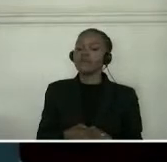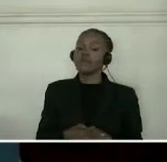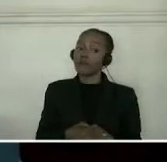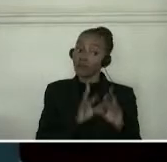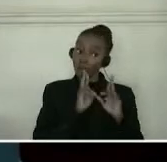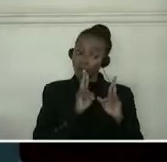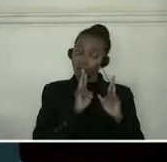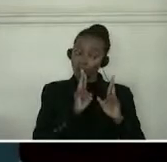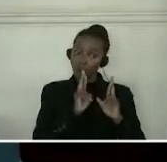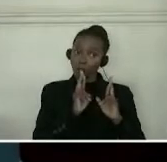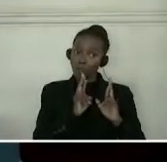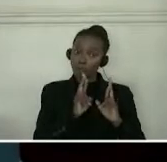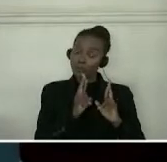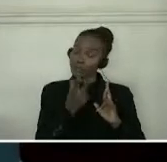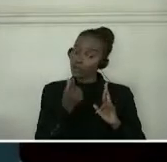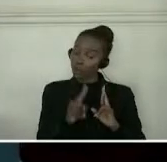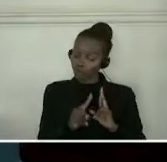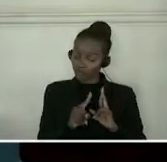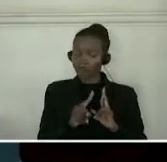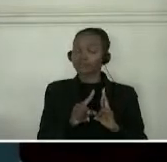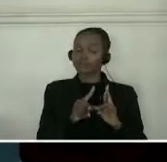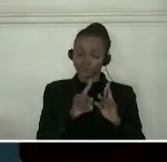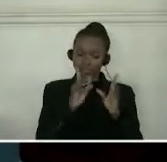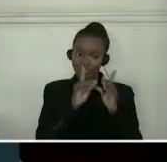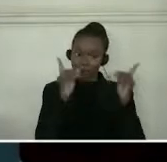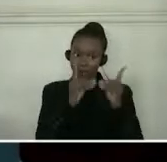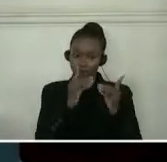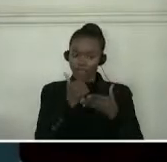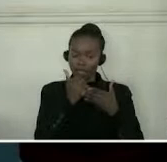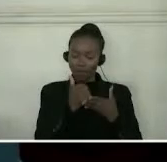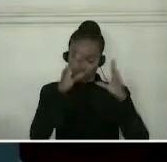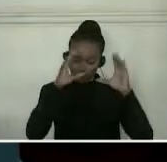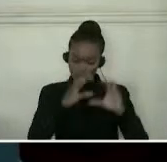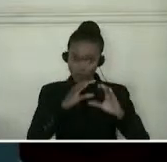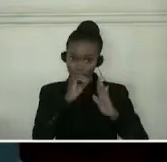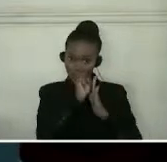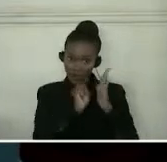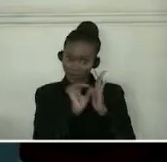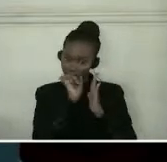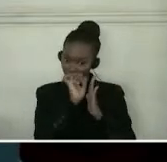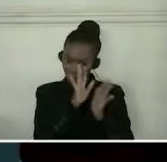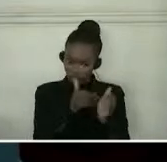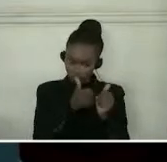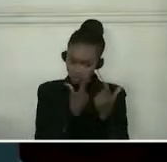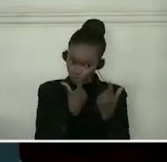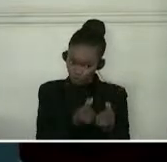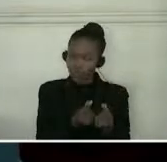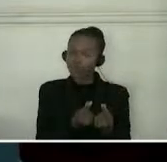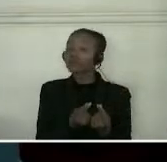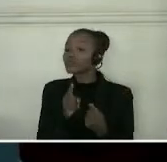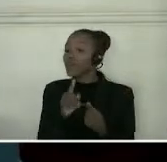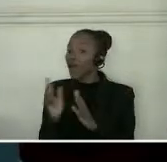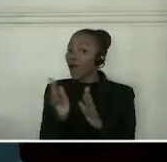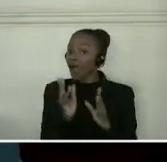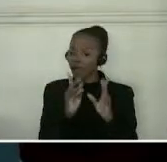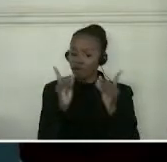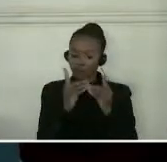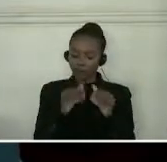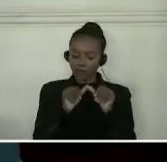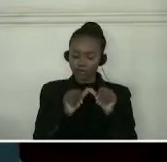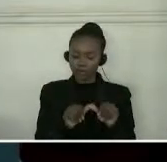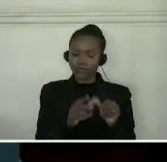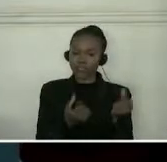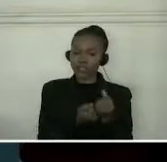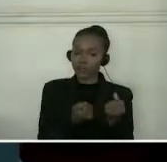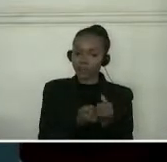hope that the merger allows for the department to focus on its mandate this will be through the department continuation of support for the athletes and